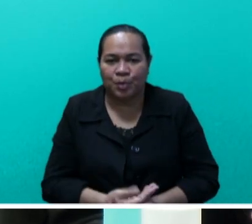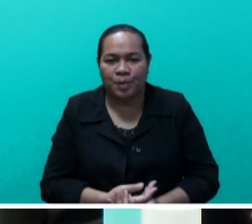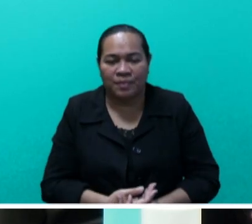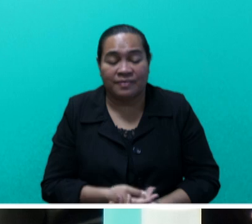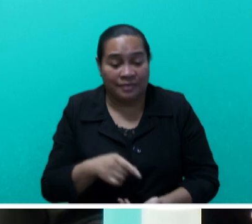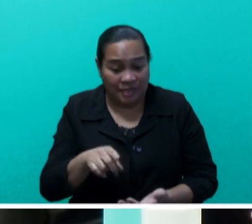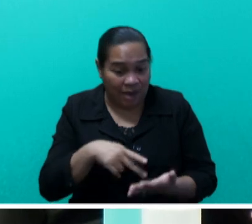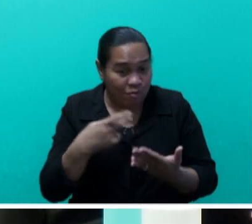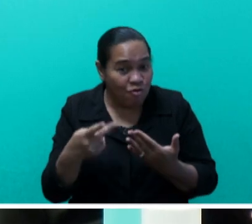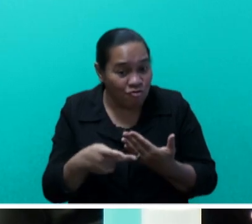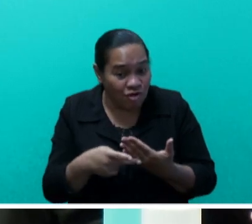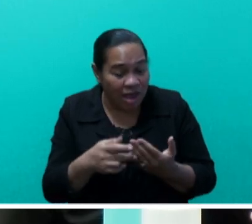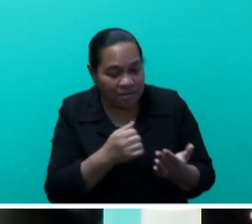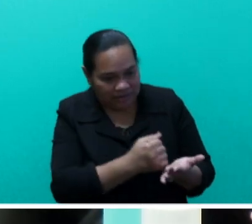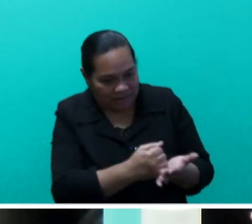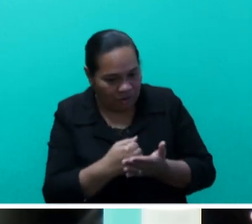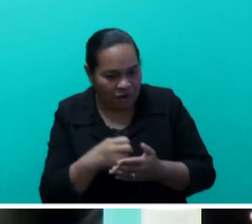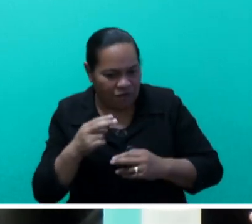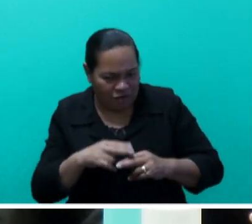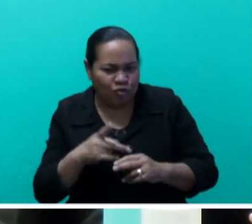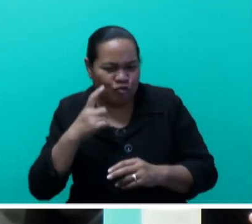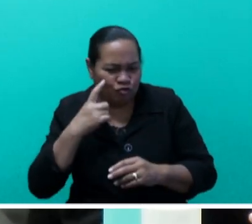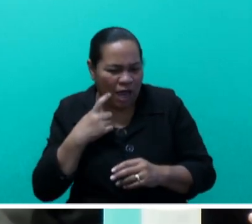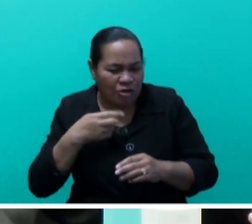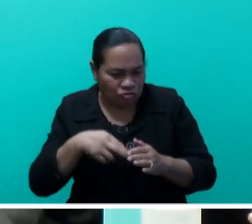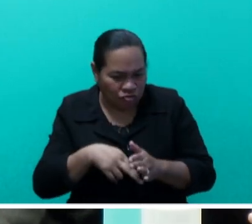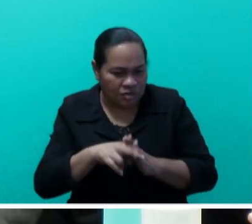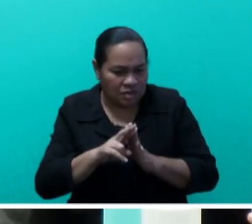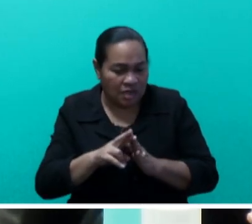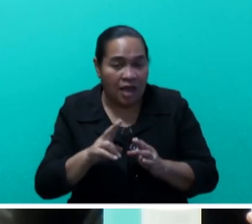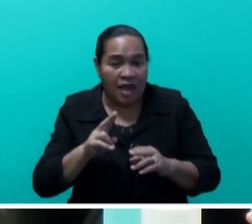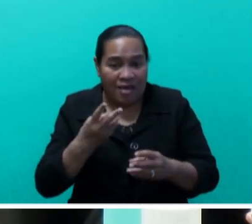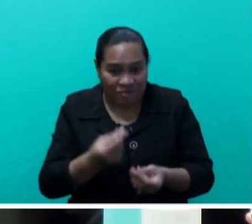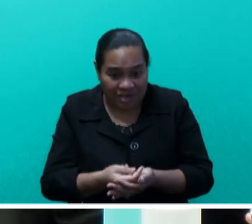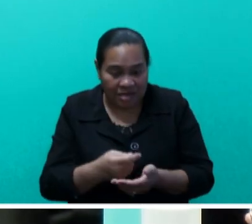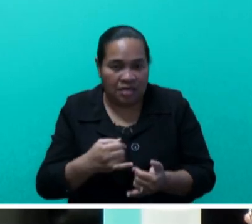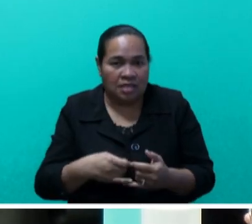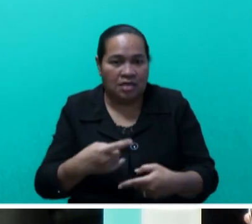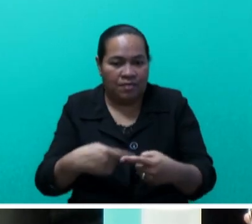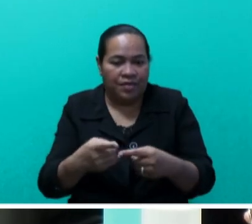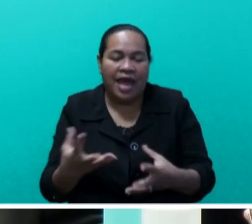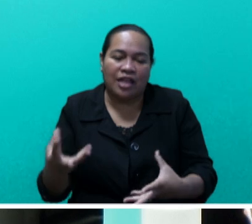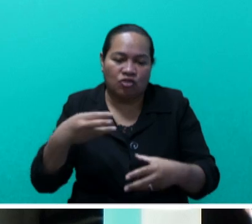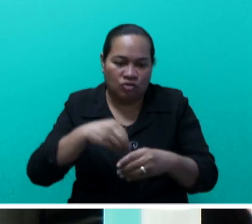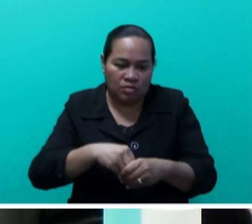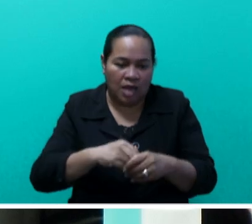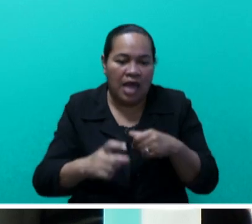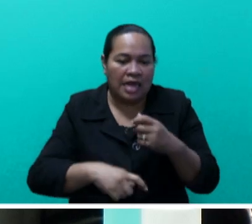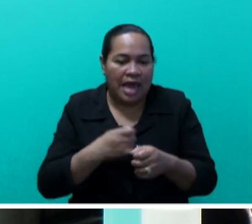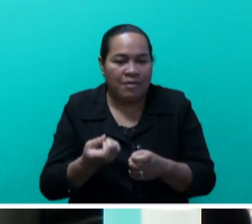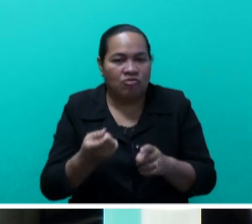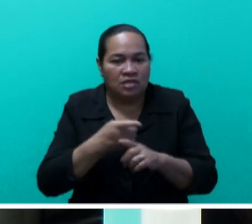Speaker, supports Fiji's efforts to restore fiscal sustainability and inclusive climate resilient